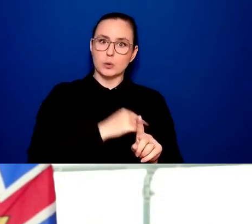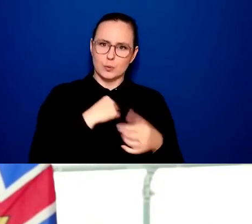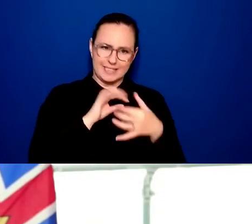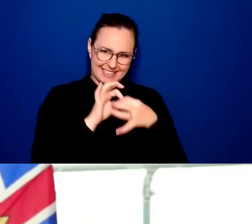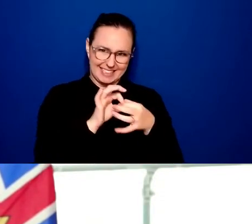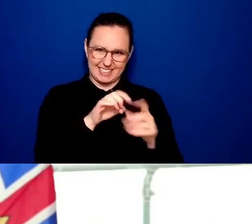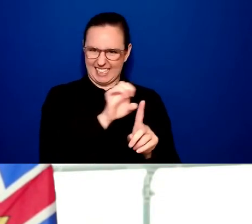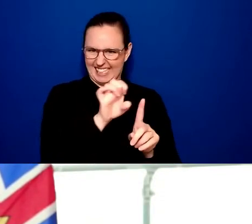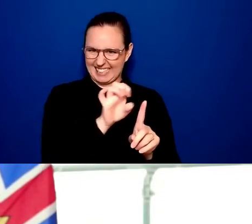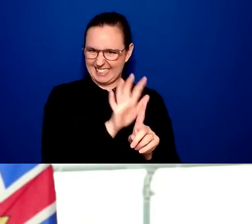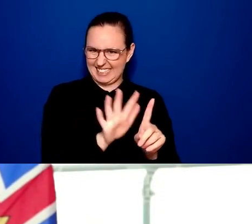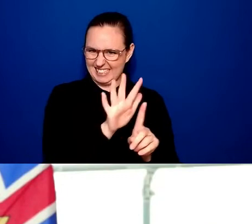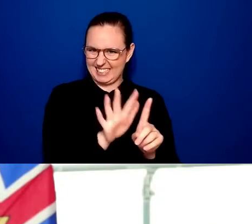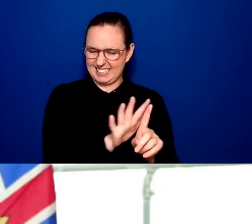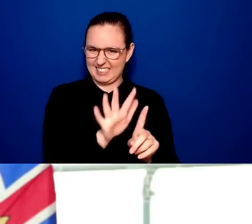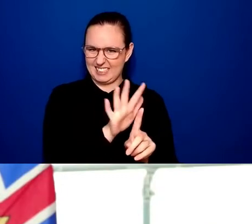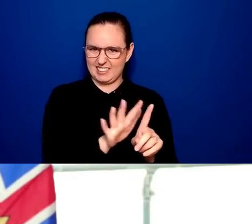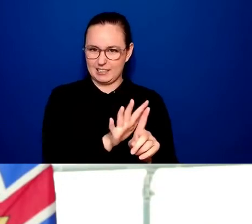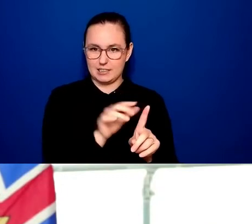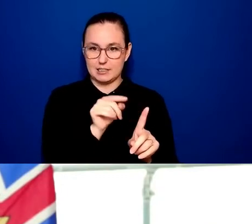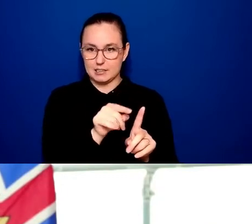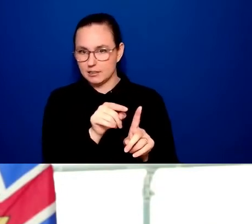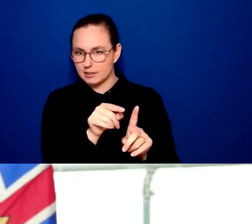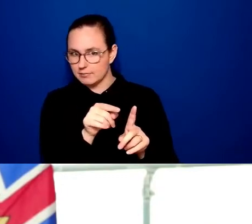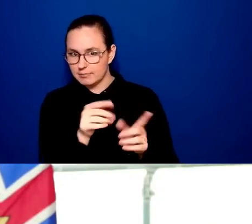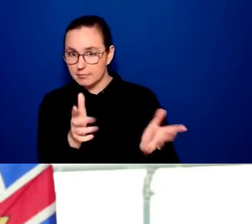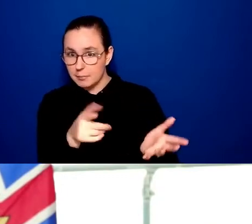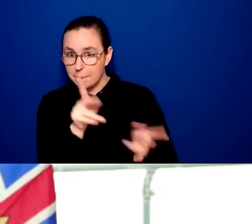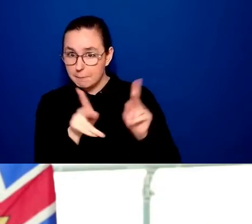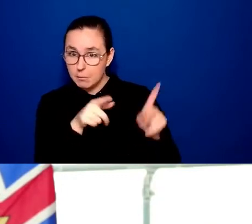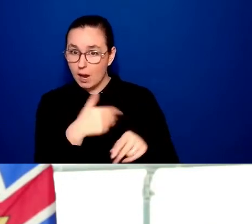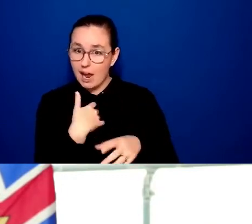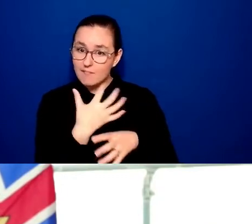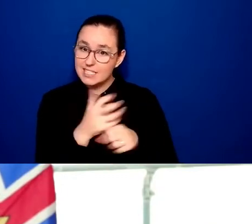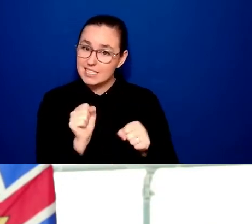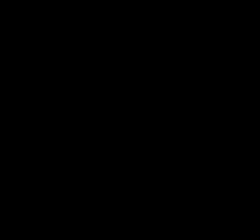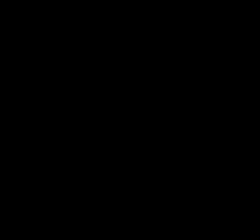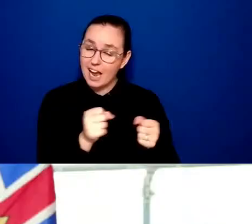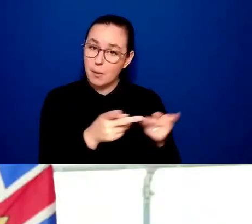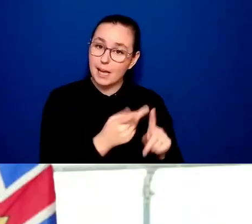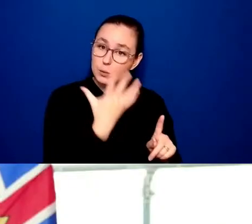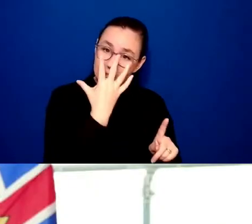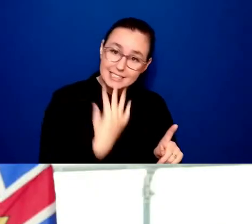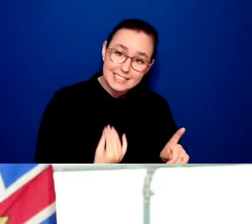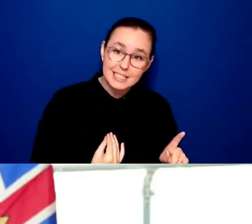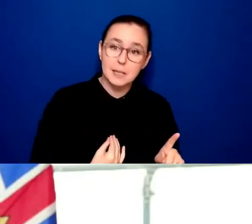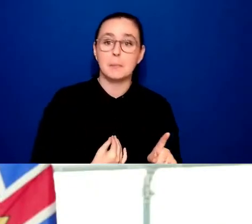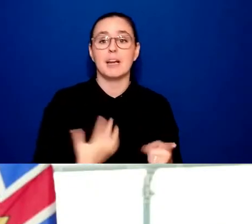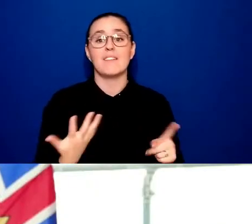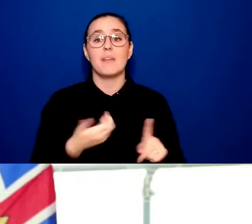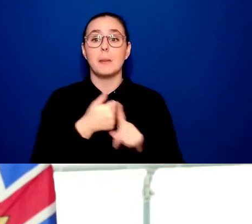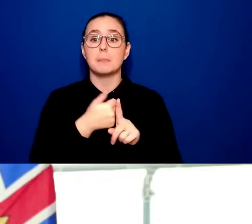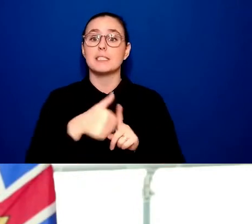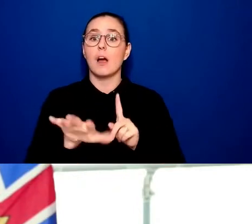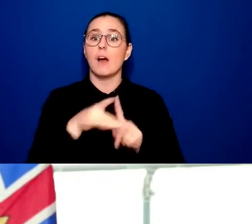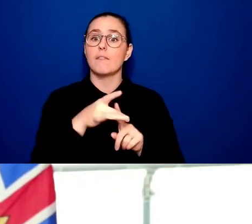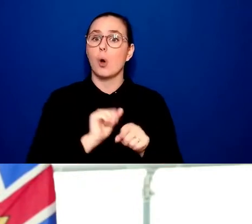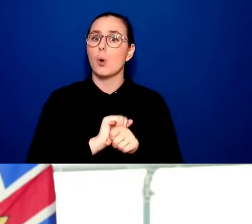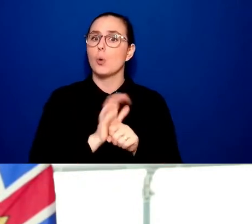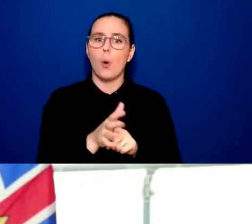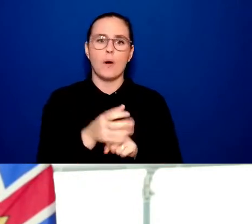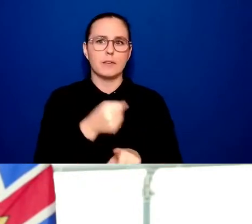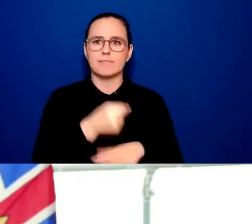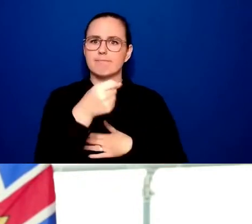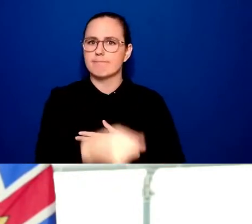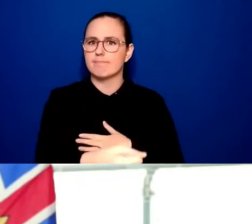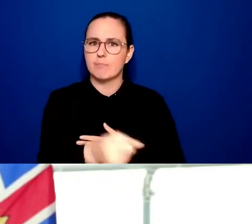sure that people have safe places to stay, to shelter if they're positive for COVID. That has been a challenge in a way that